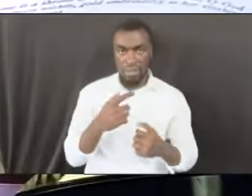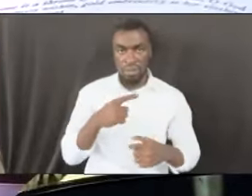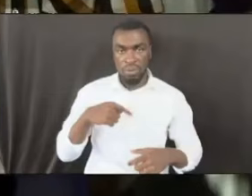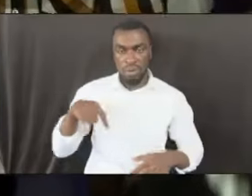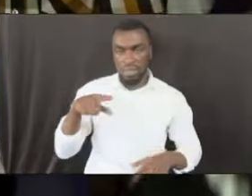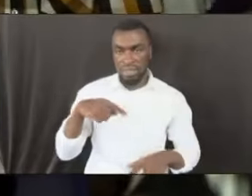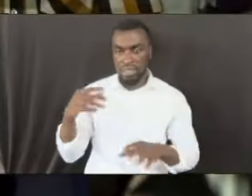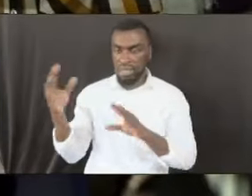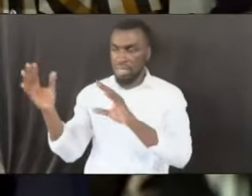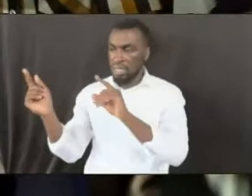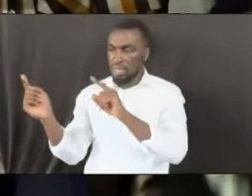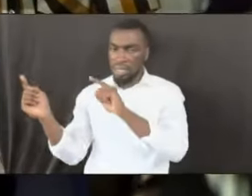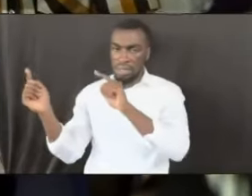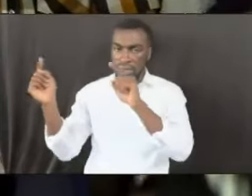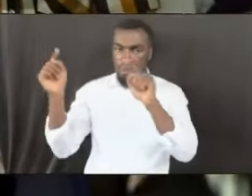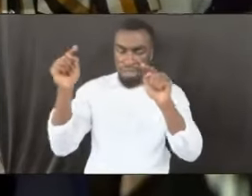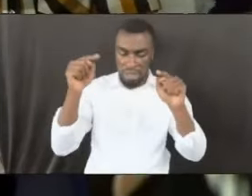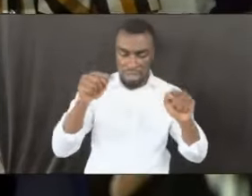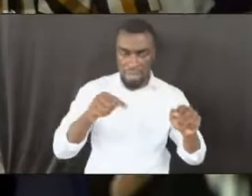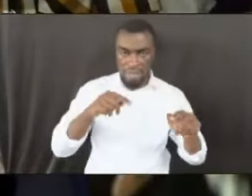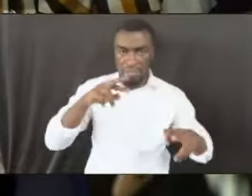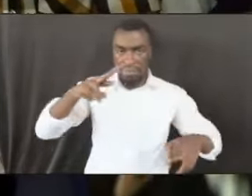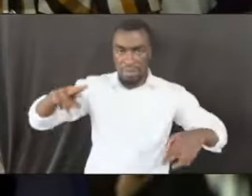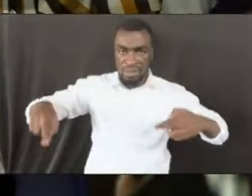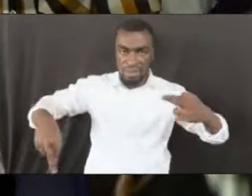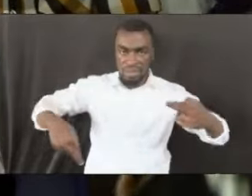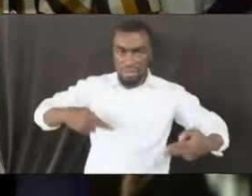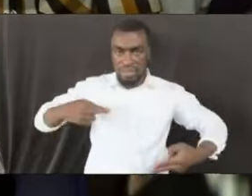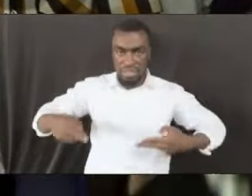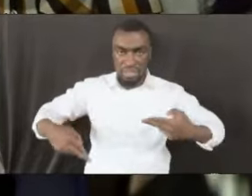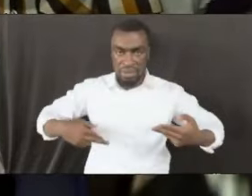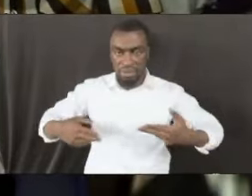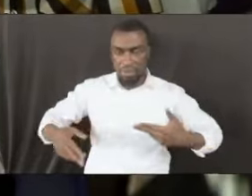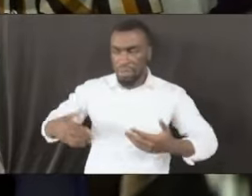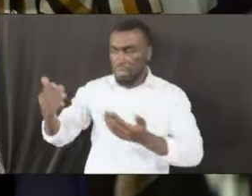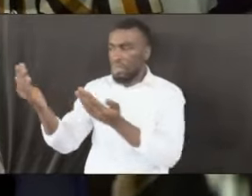Bringing in the sheep, we shall come rejoicing.